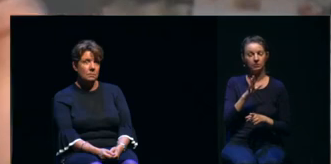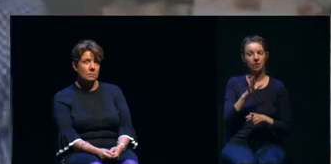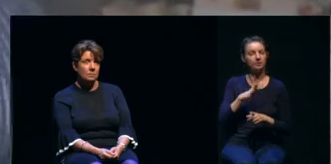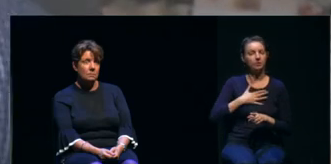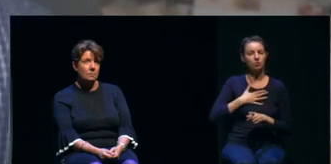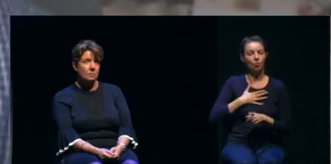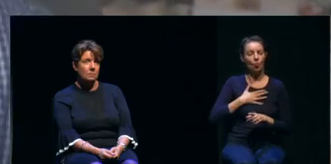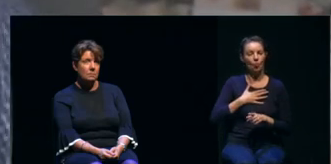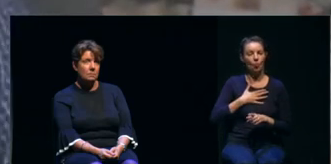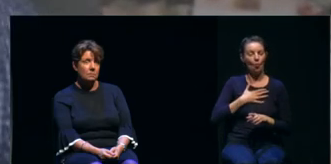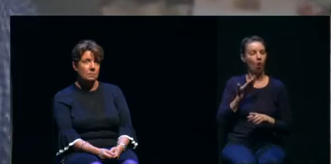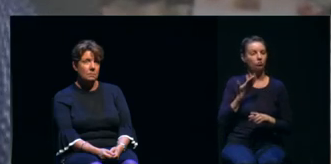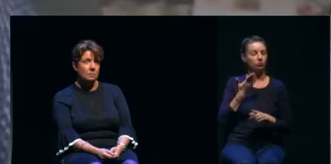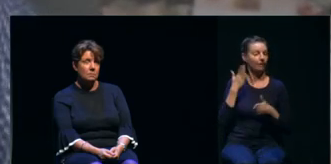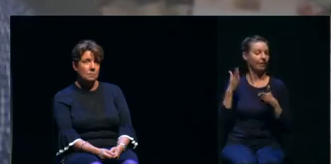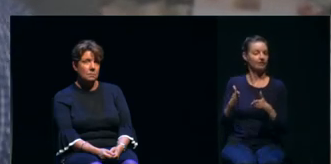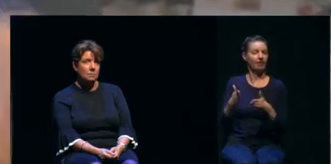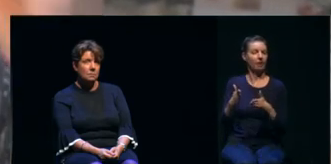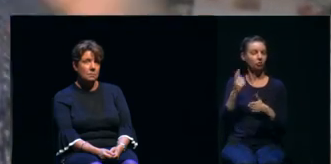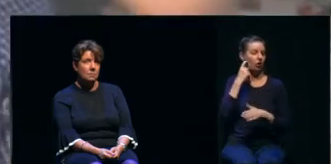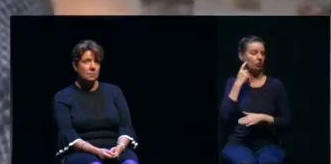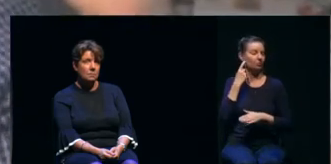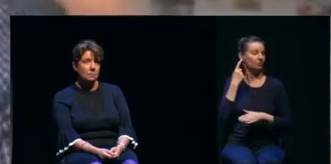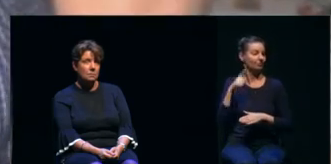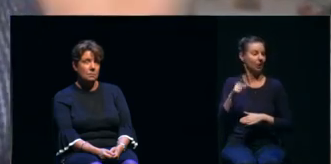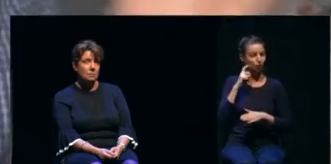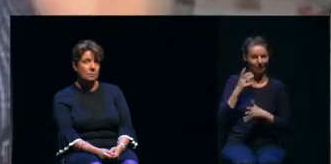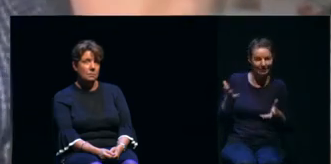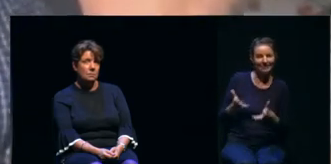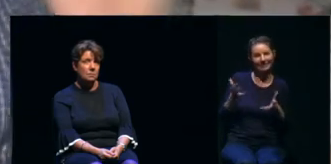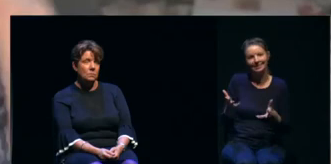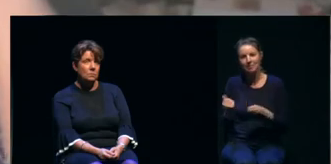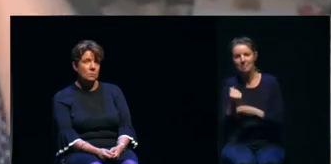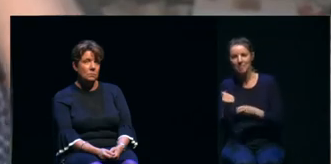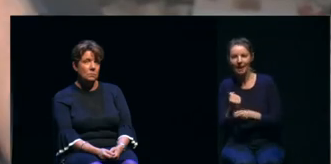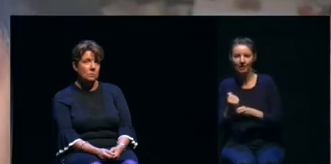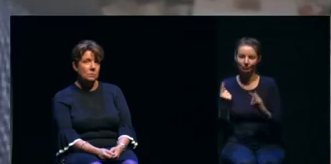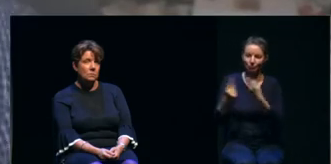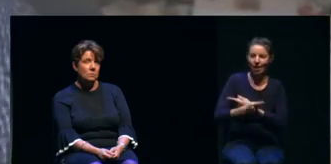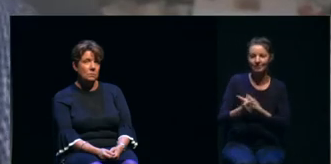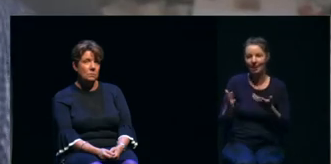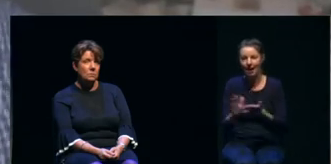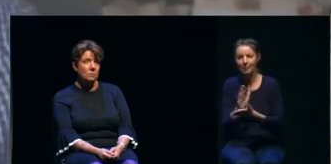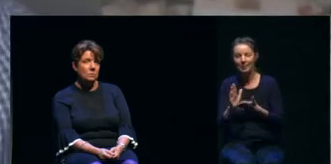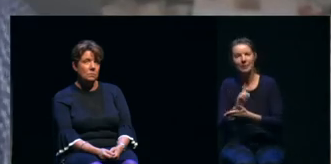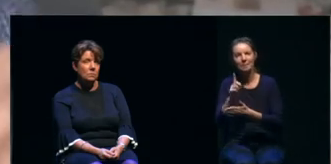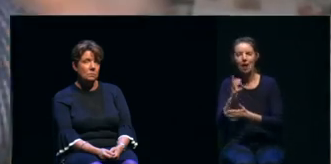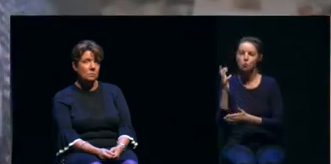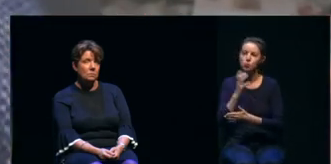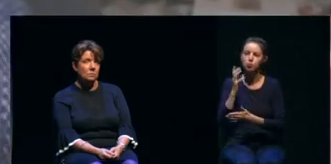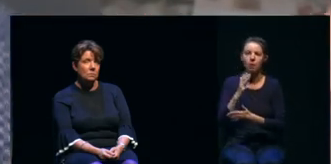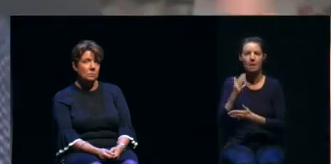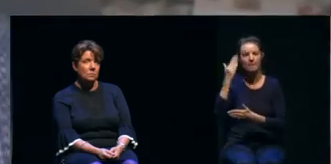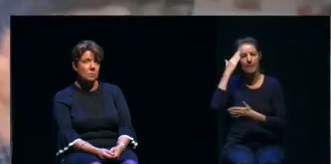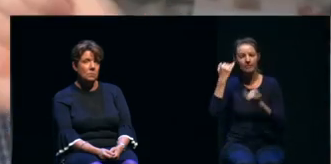that. I used every other tactic to try and cheer her up and jolly her out of this profound mental illness. She'd